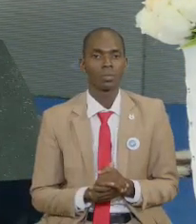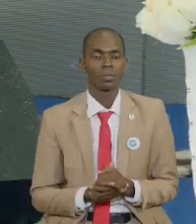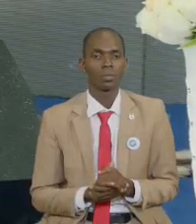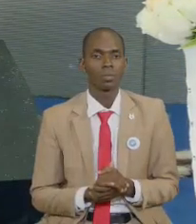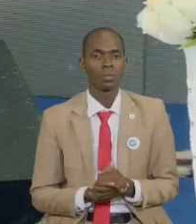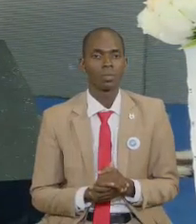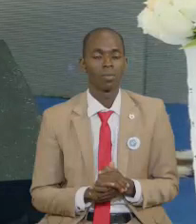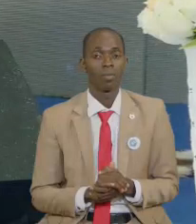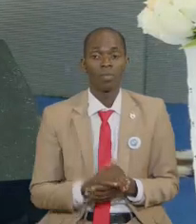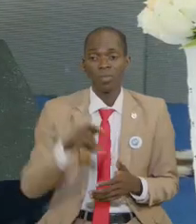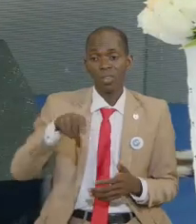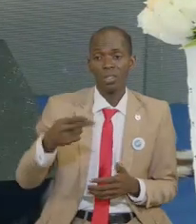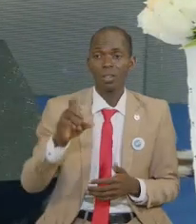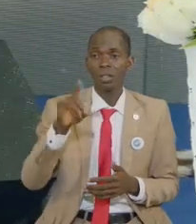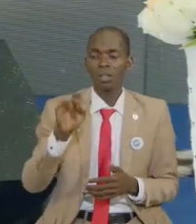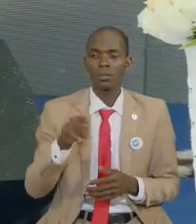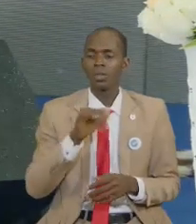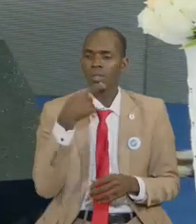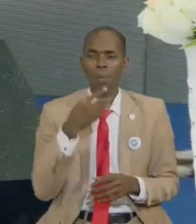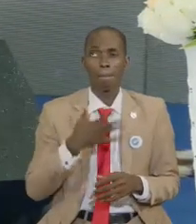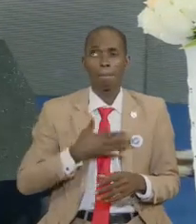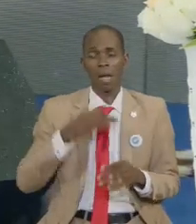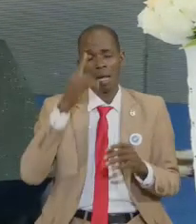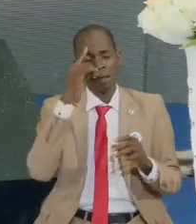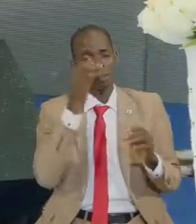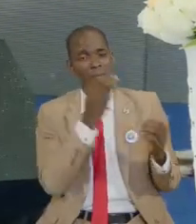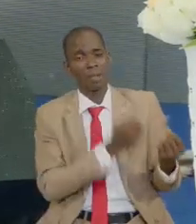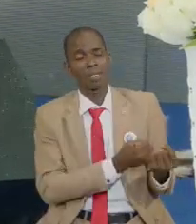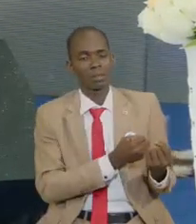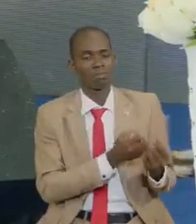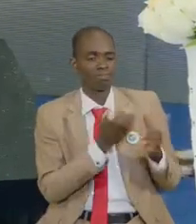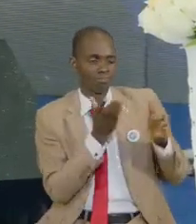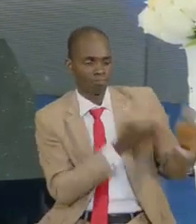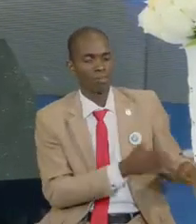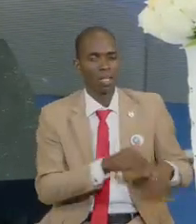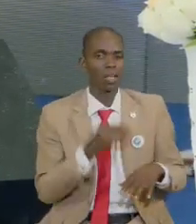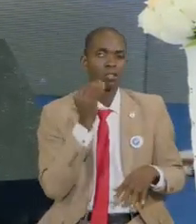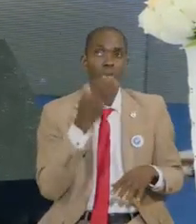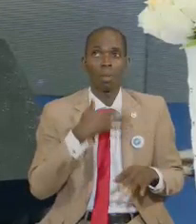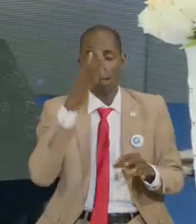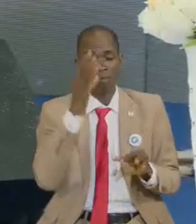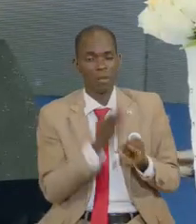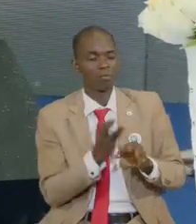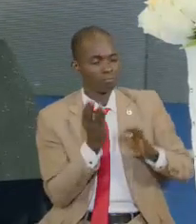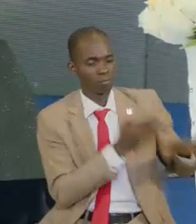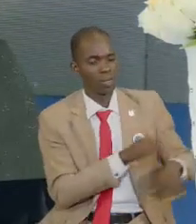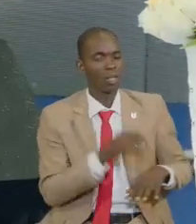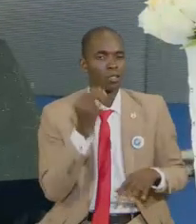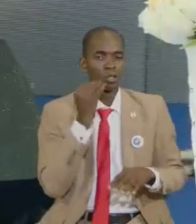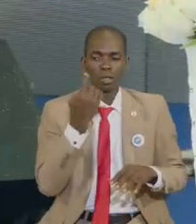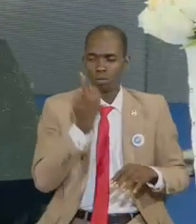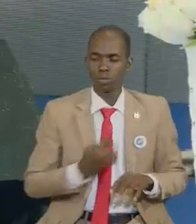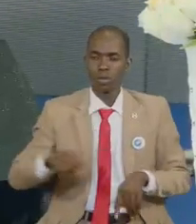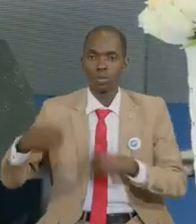He didn't leave his faith in Jesus at home. Everywhere he went, as he went to Samaria, he took his faith